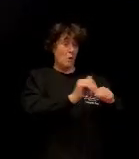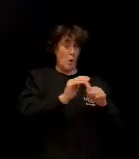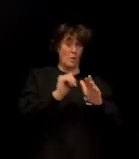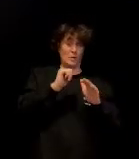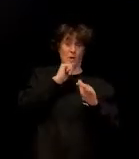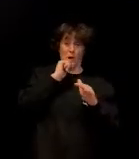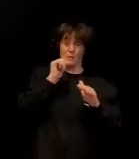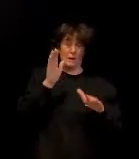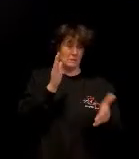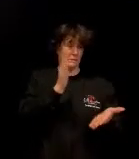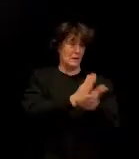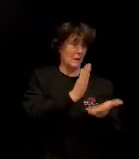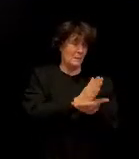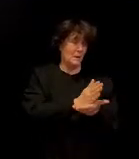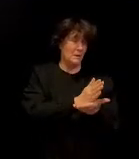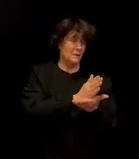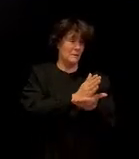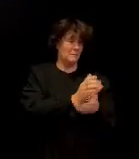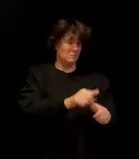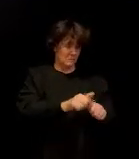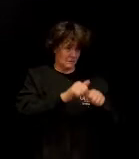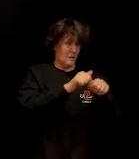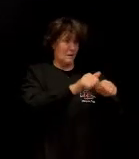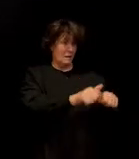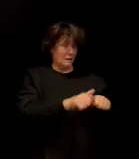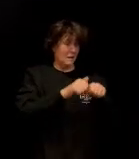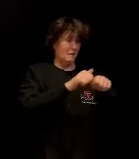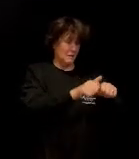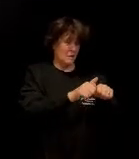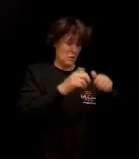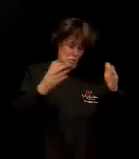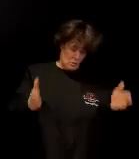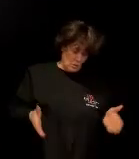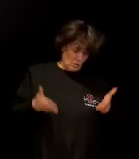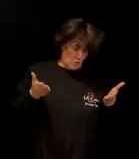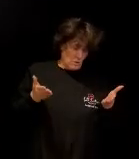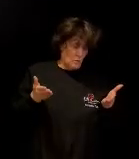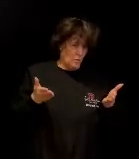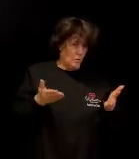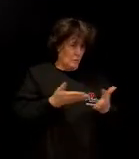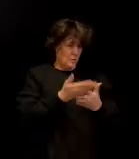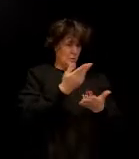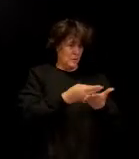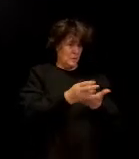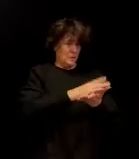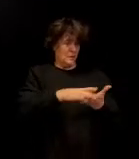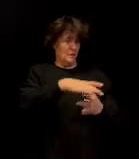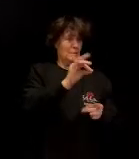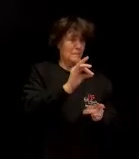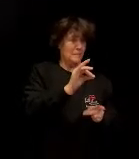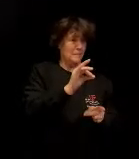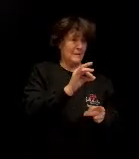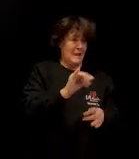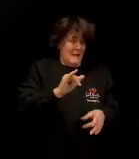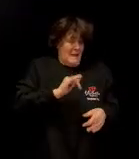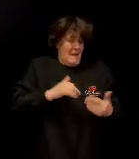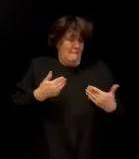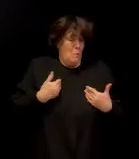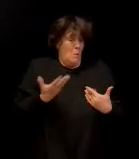going to let up on you. I'm always going to have the Holy Spirit to encourage you and to stir you up to your calling. I have what you